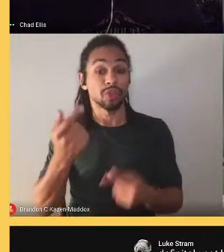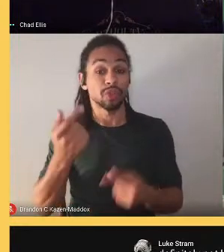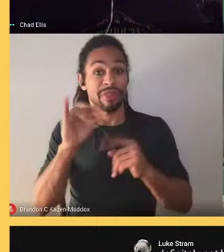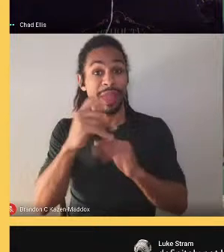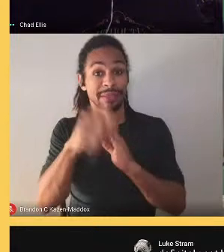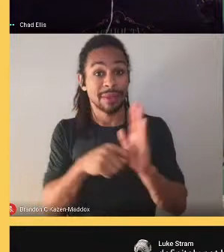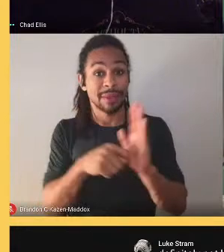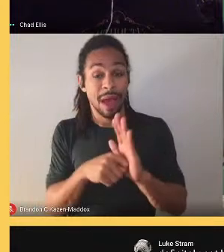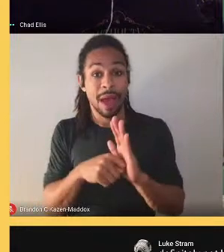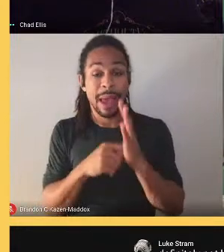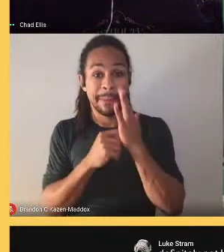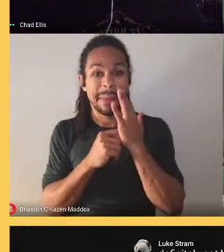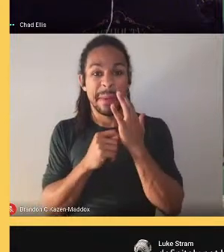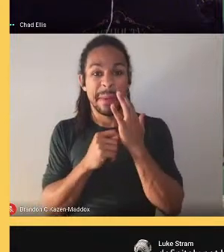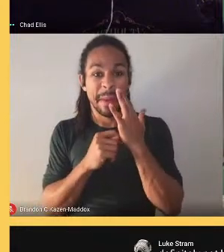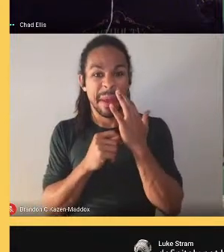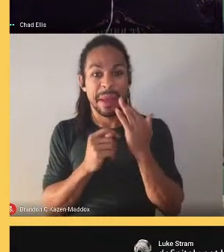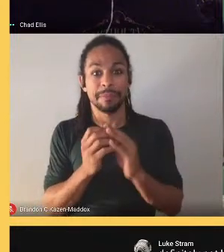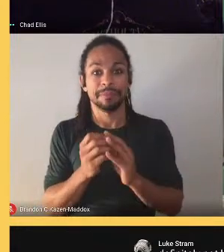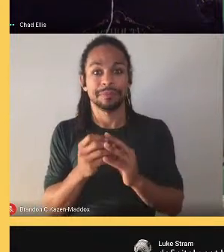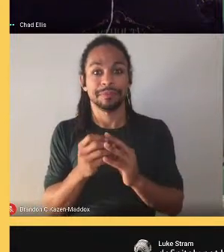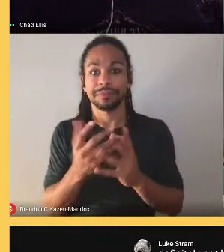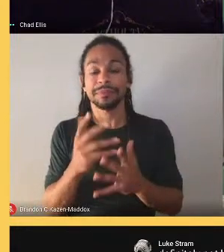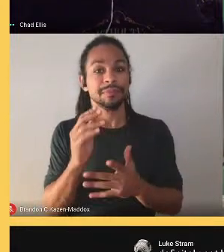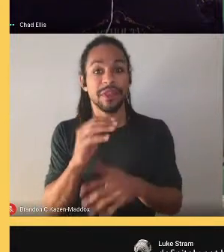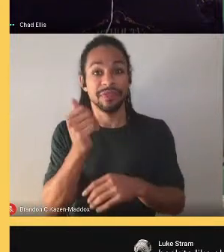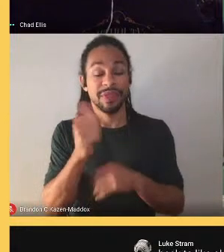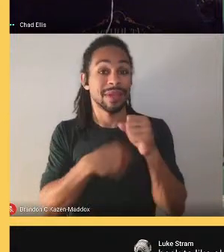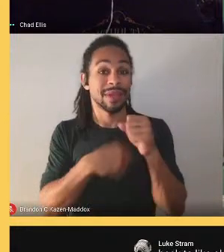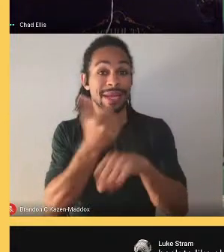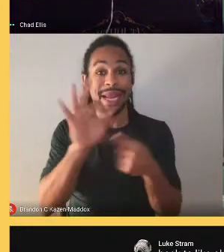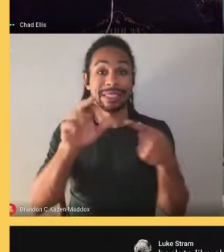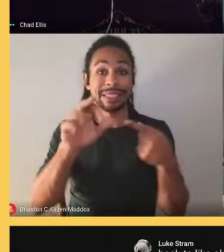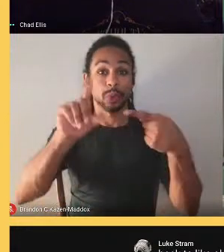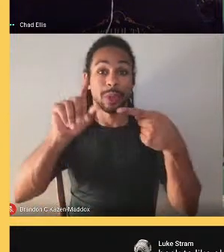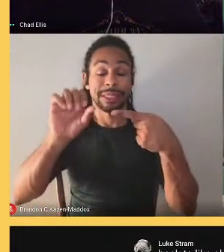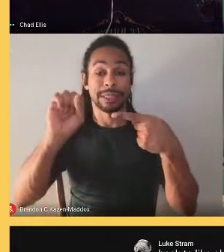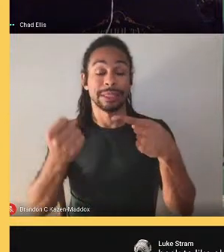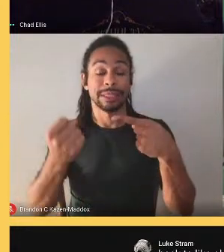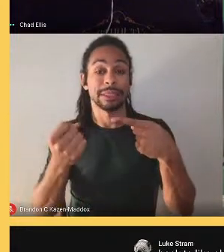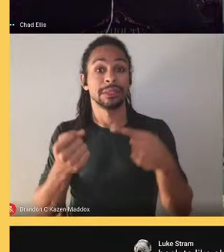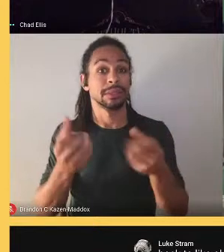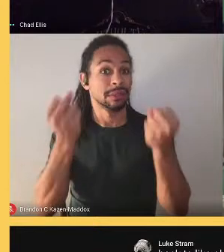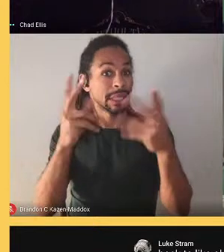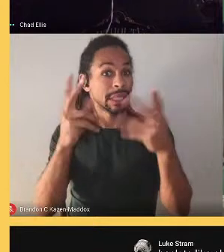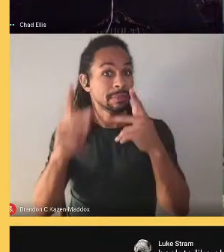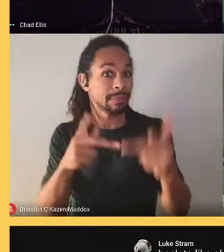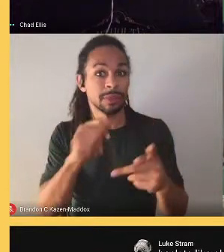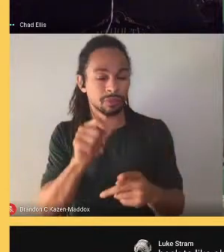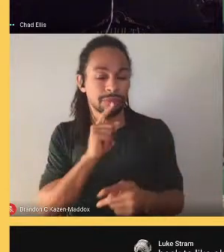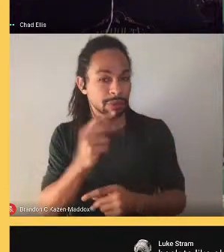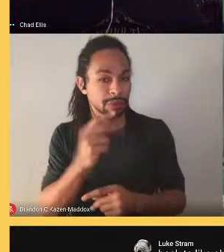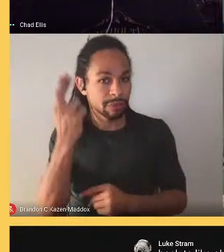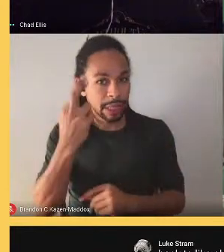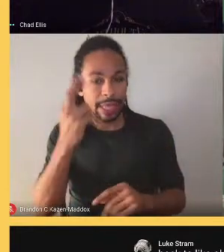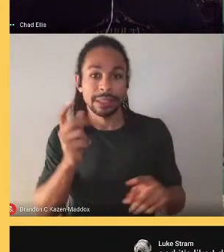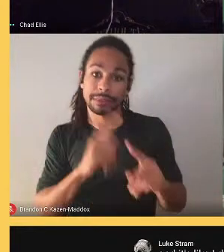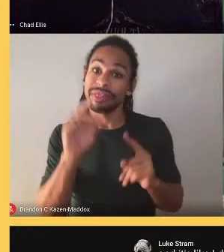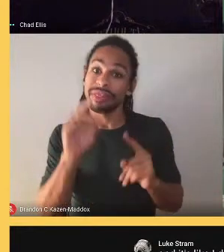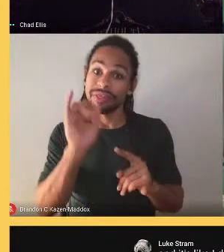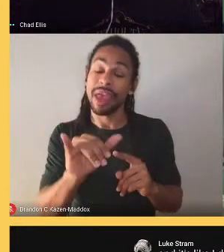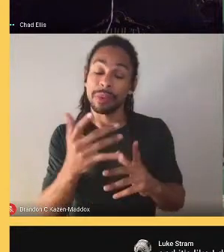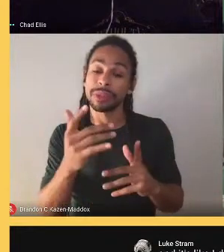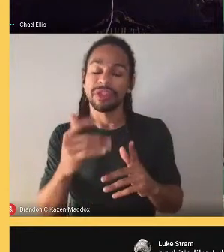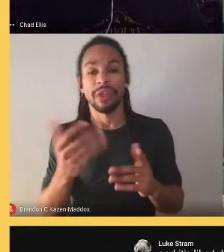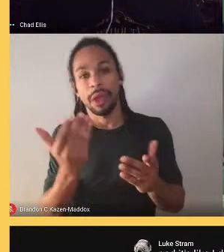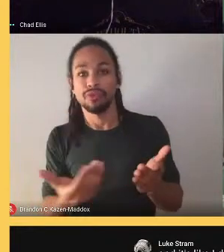you know, the 20s was really that a lot of people nowadays don't necessarily realize that, but that was the resurgent era of